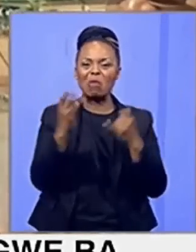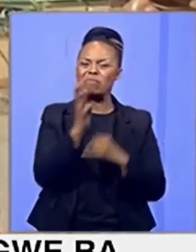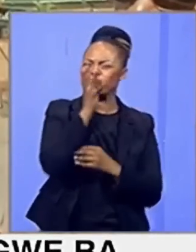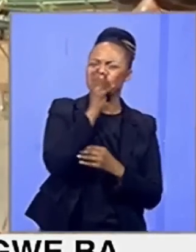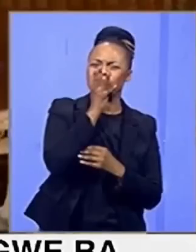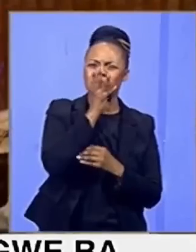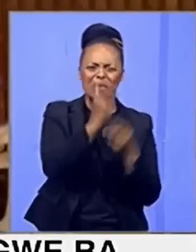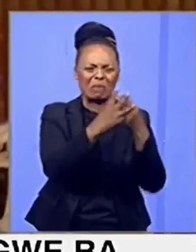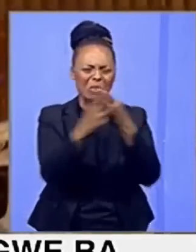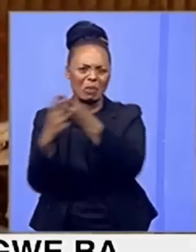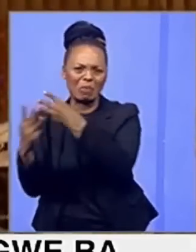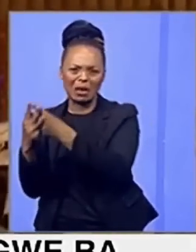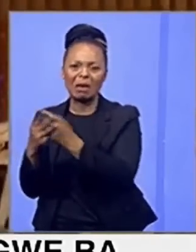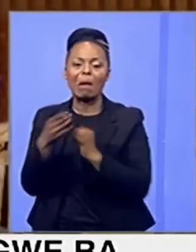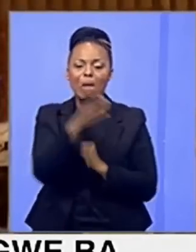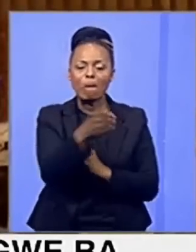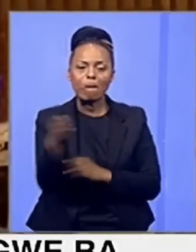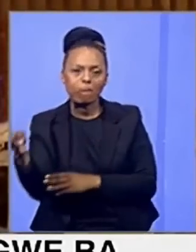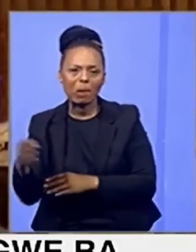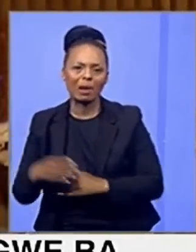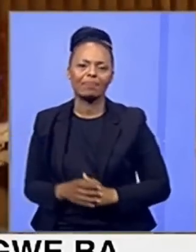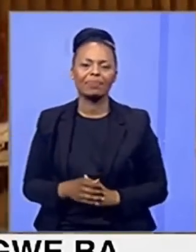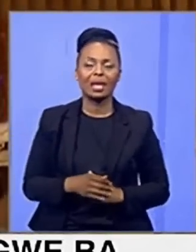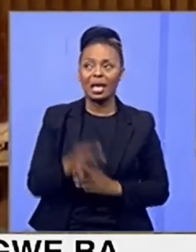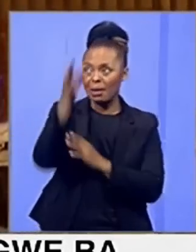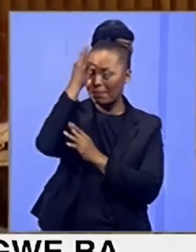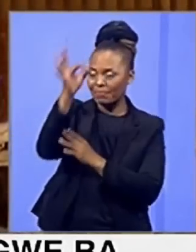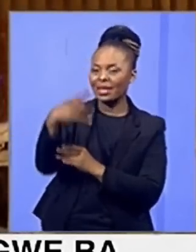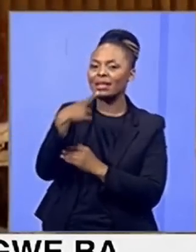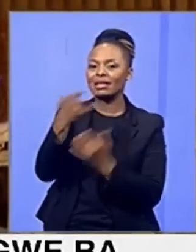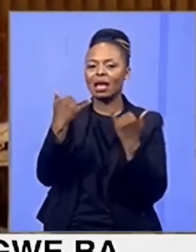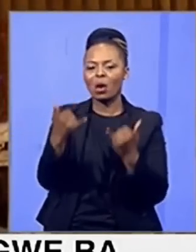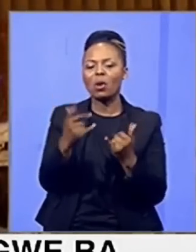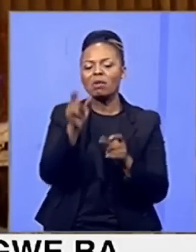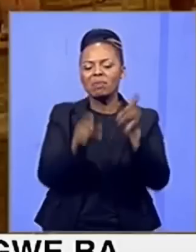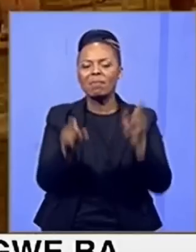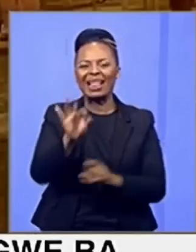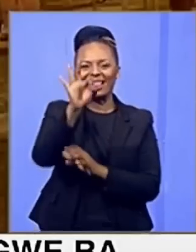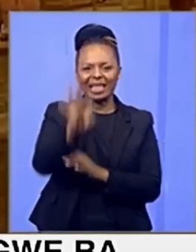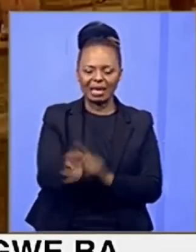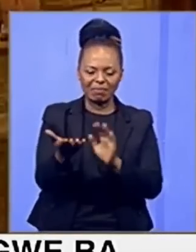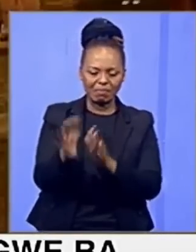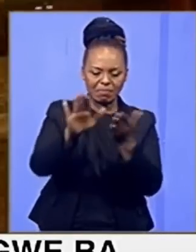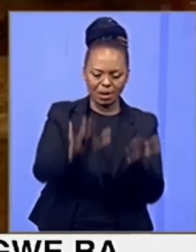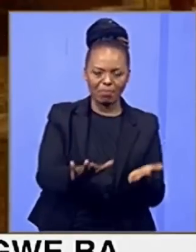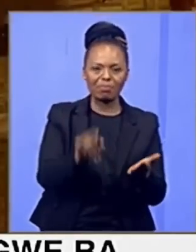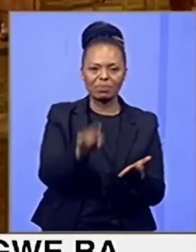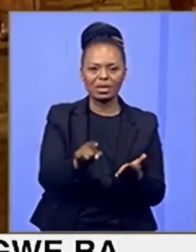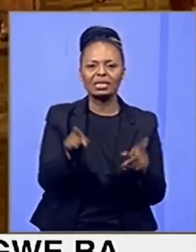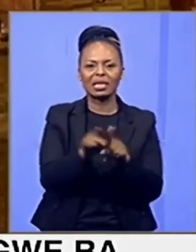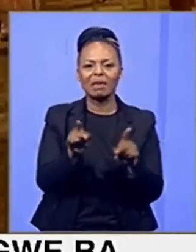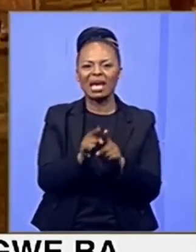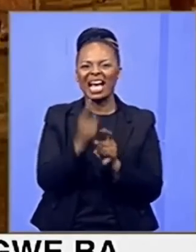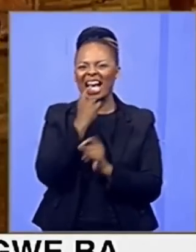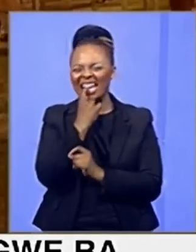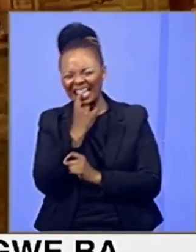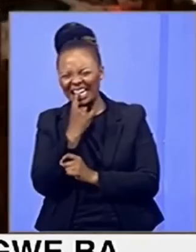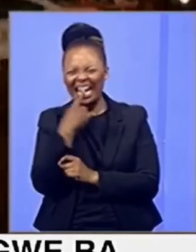those facilities. Mmušo o bolela gore palo ya mahu e oketšegile go fihla go ba bararo le dipego tša dikgobalo tše